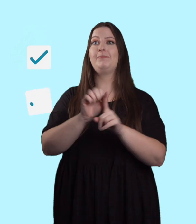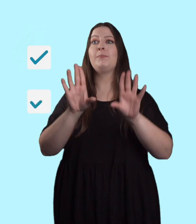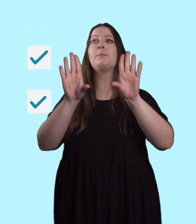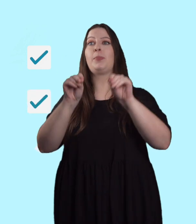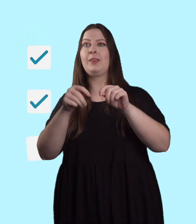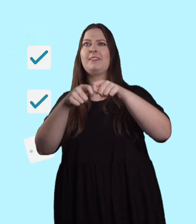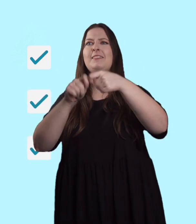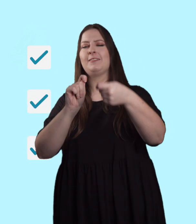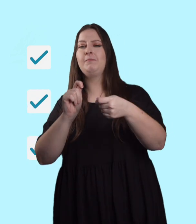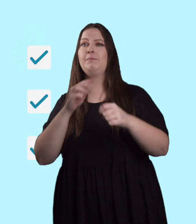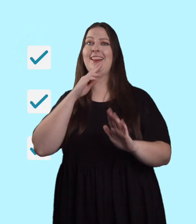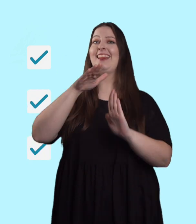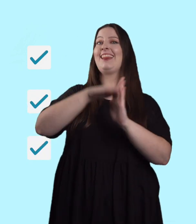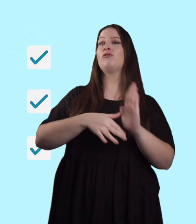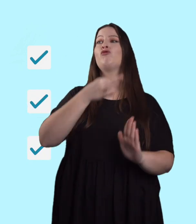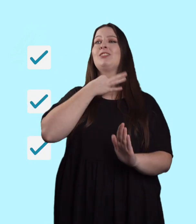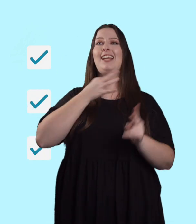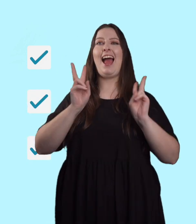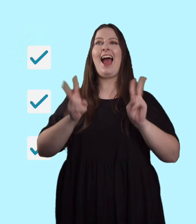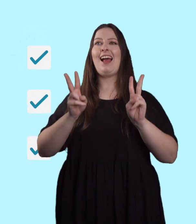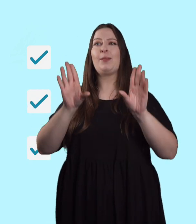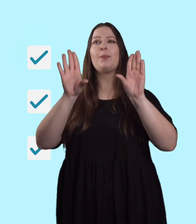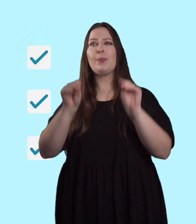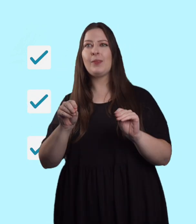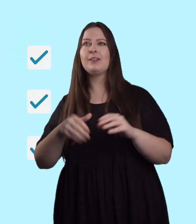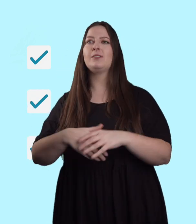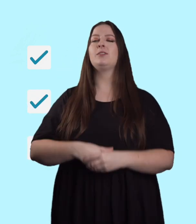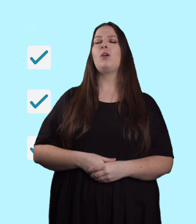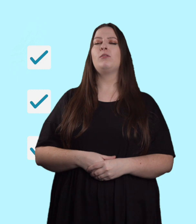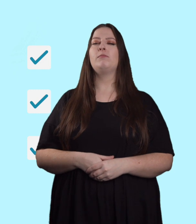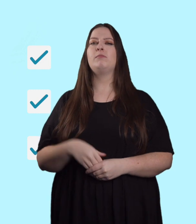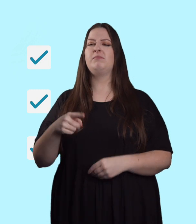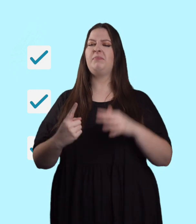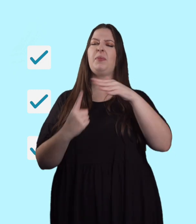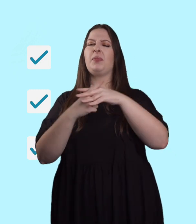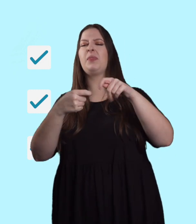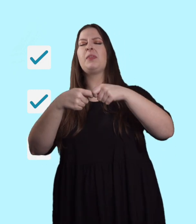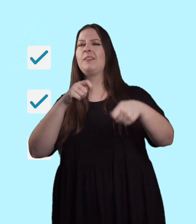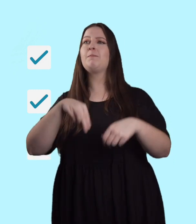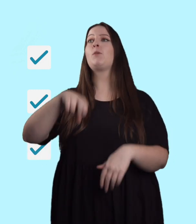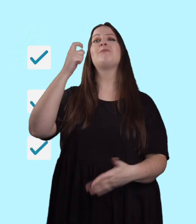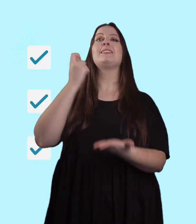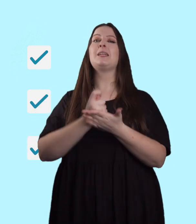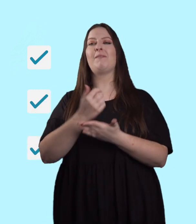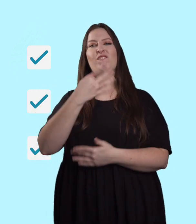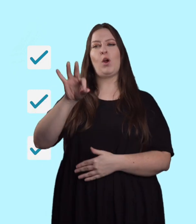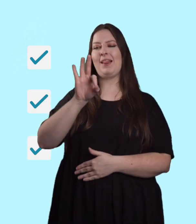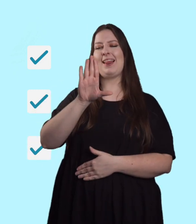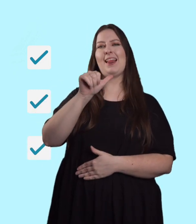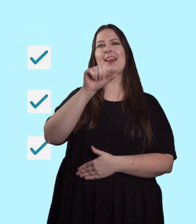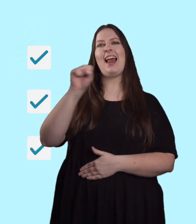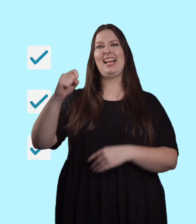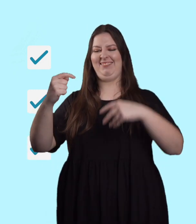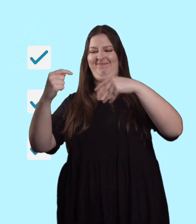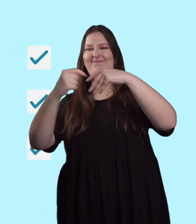If you find the puncture, it helps to avoid another one. Punctures are often caused by glass. The glass can still be